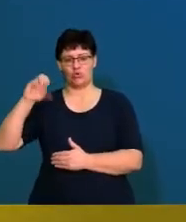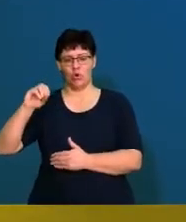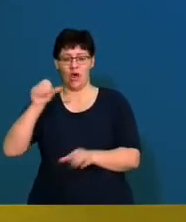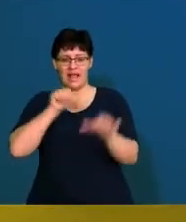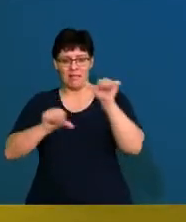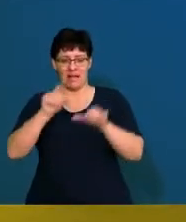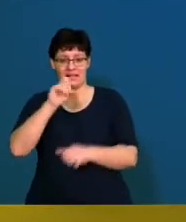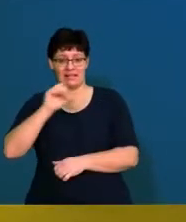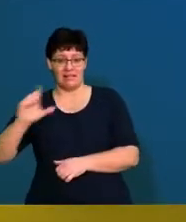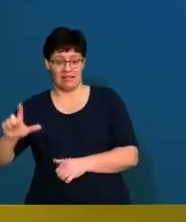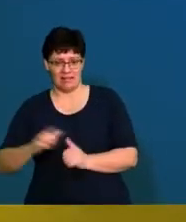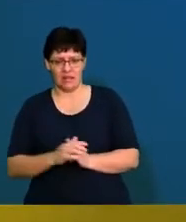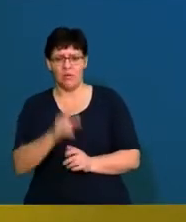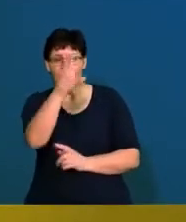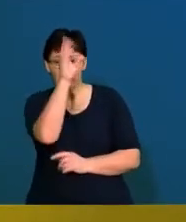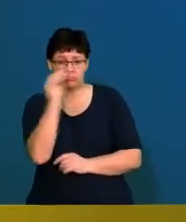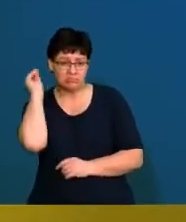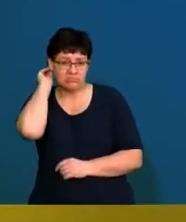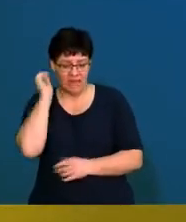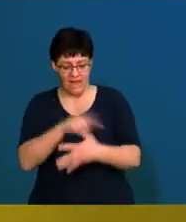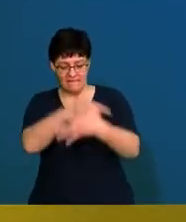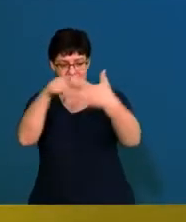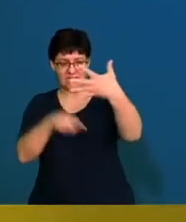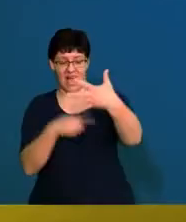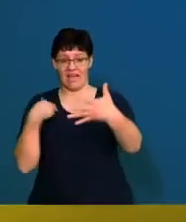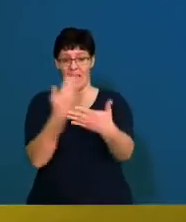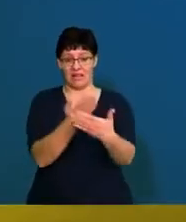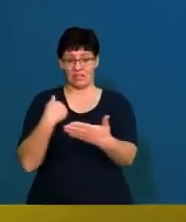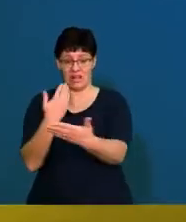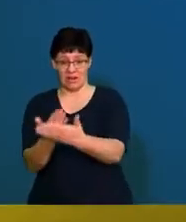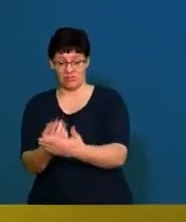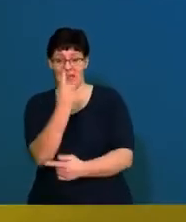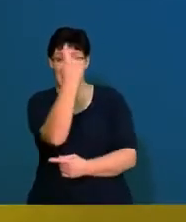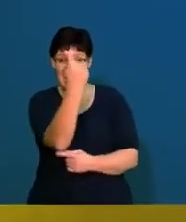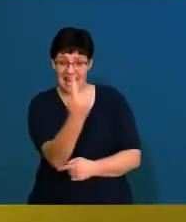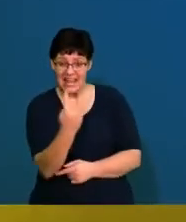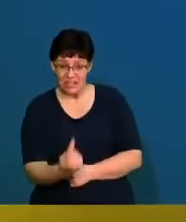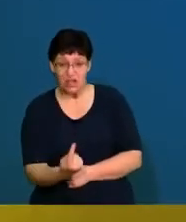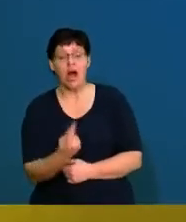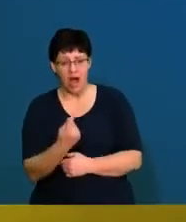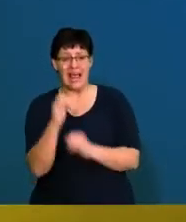which means we must remember that there are 5 applications, and each one of them is